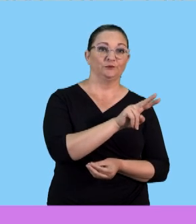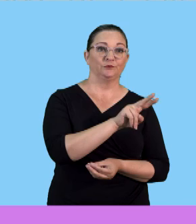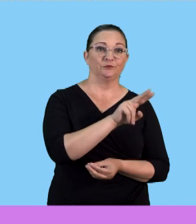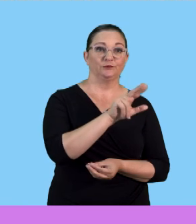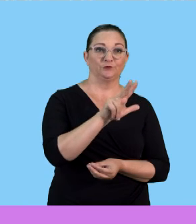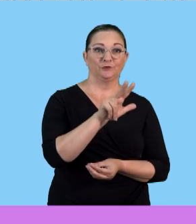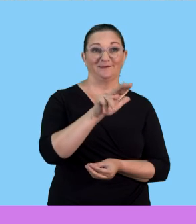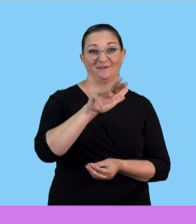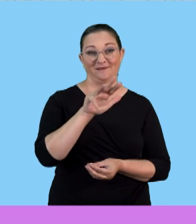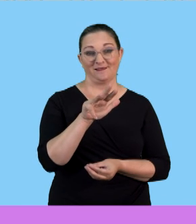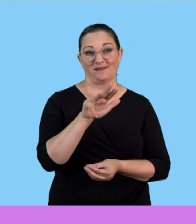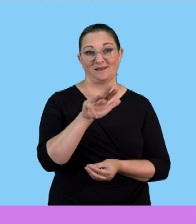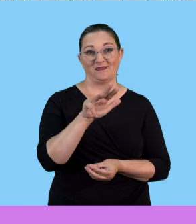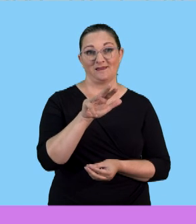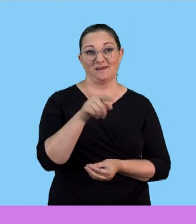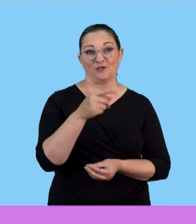of